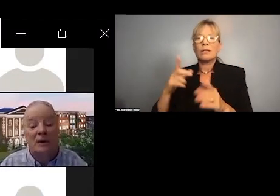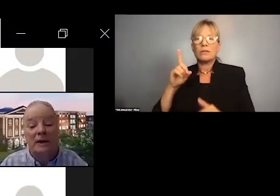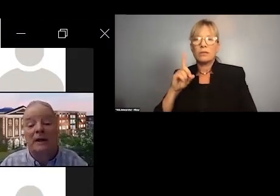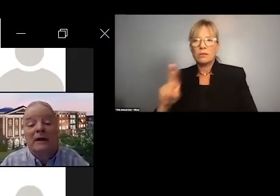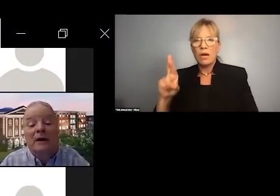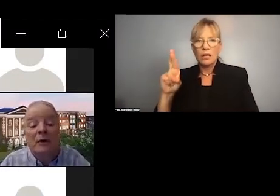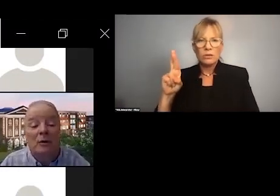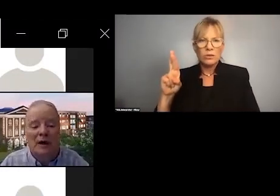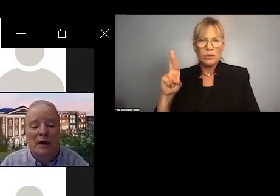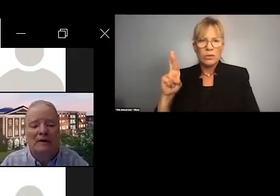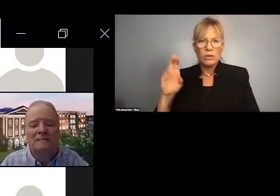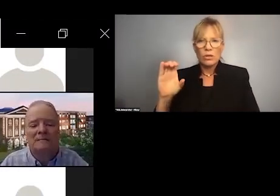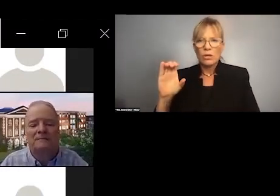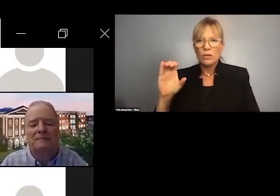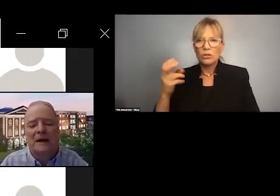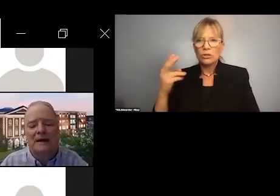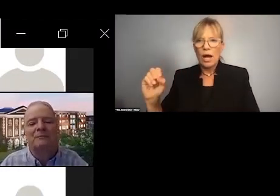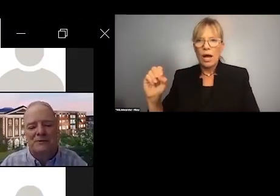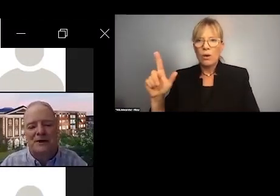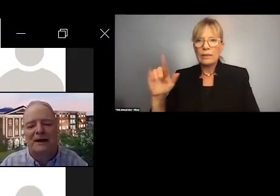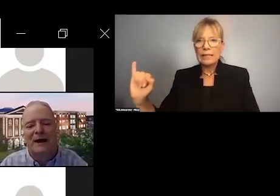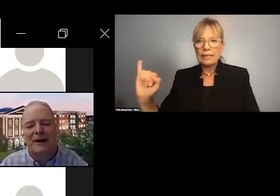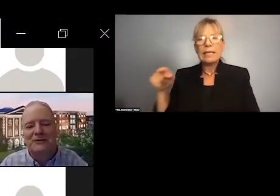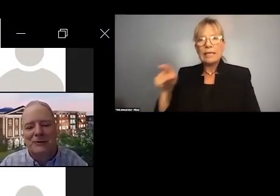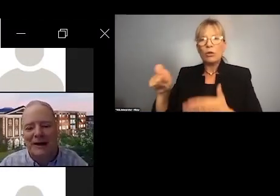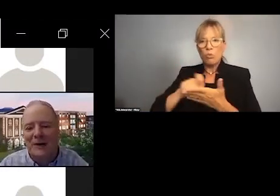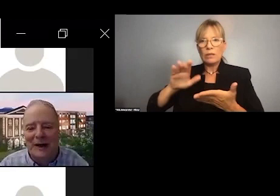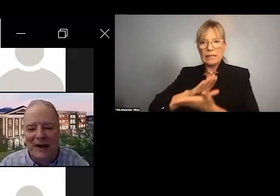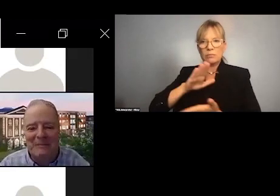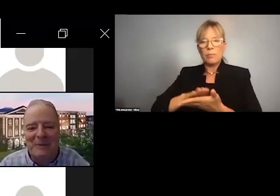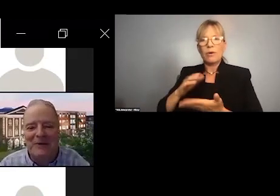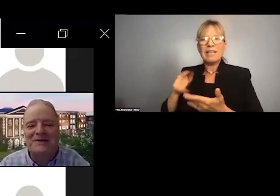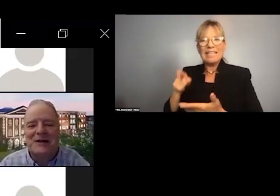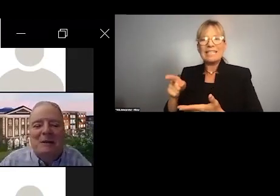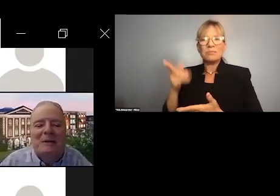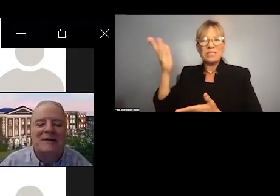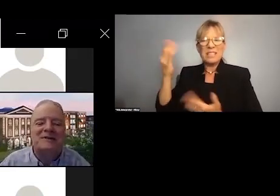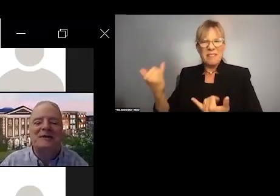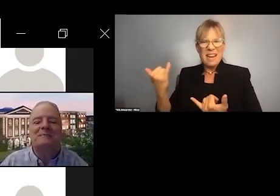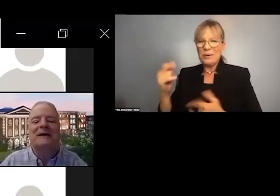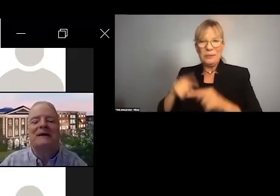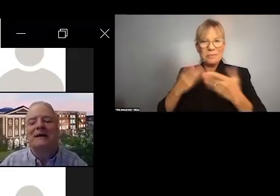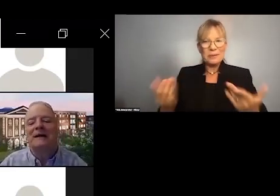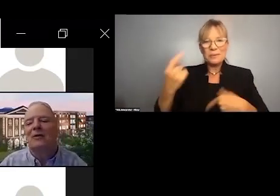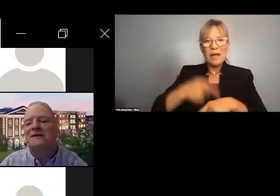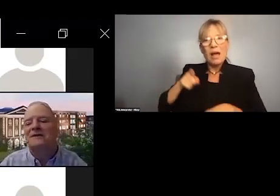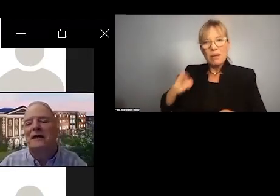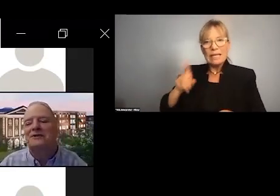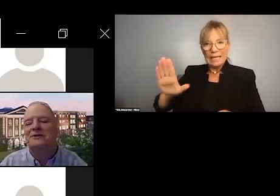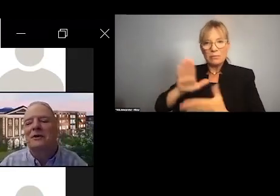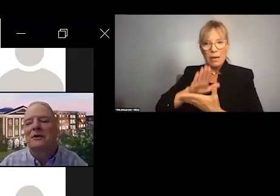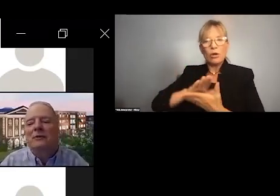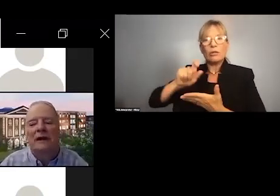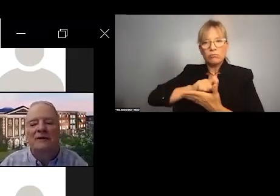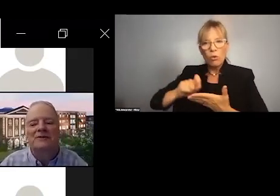Dr. Chowley, who is presenting in Asia right now, cannot be with us. But this is simply